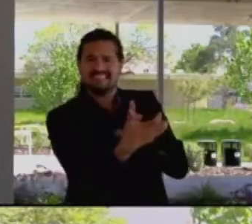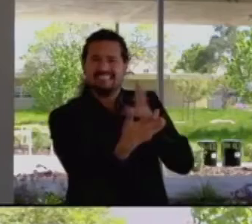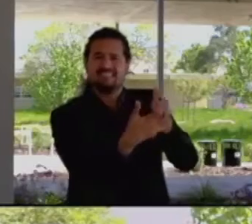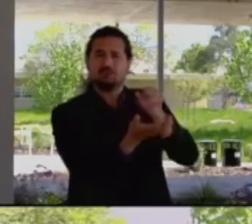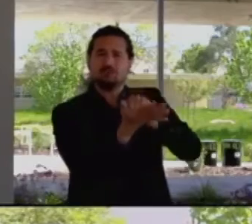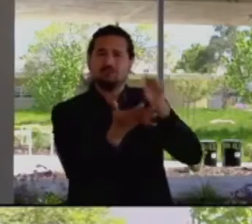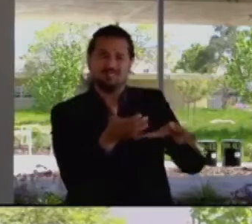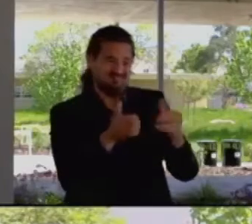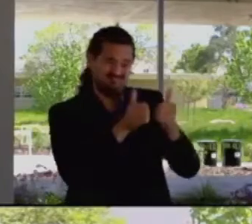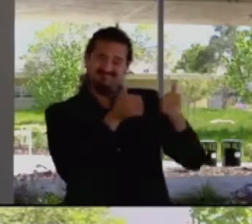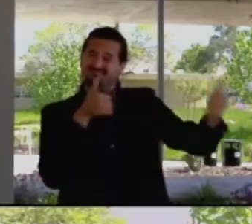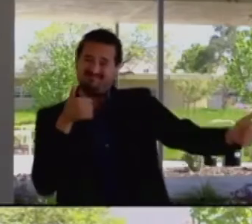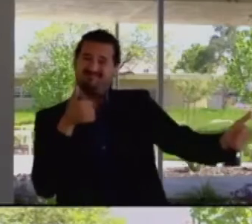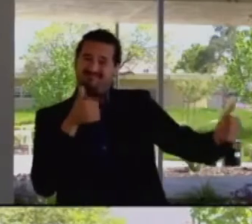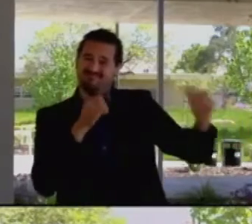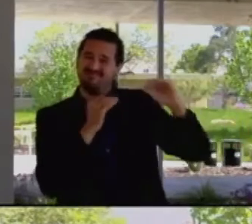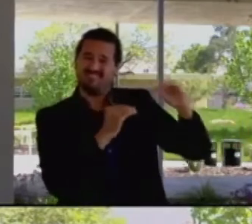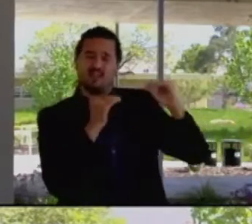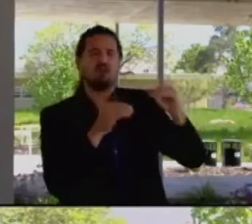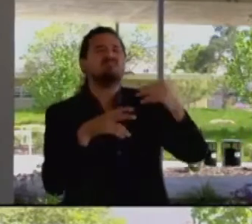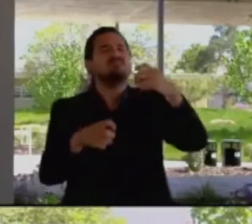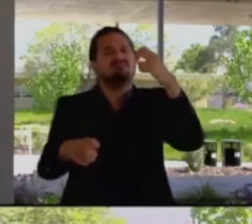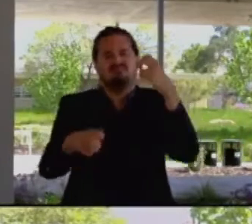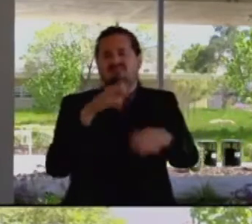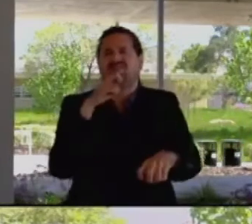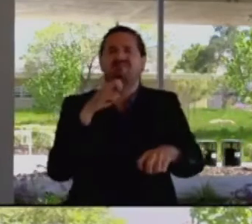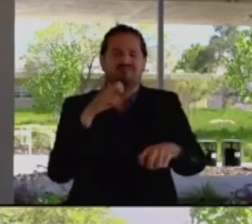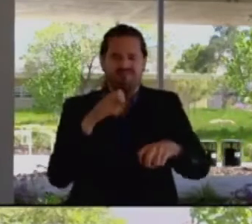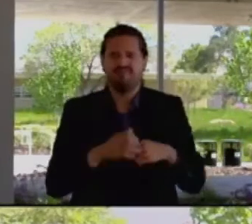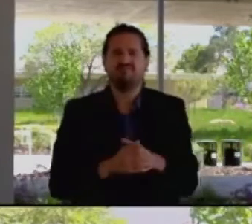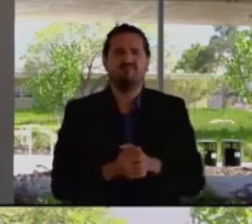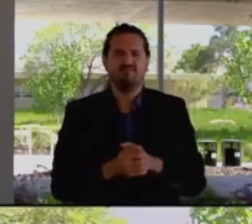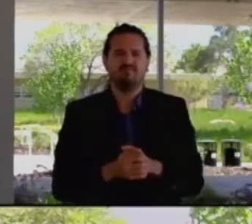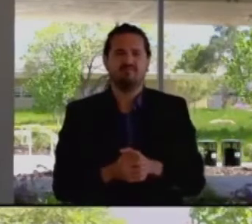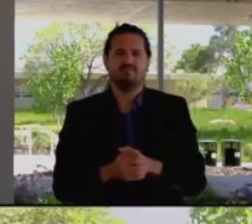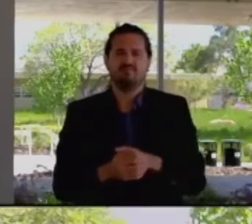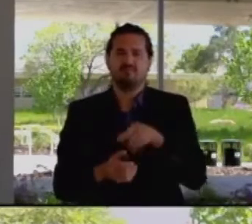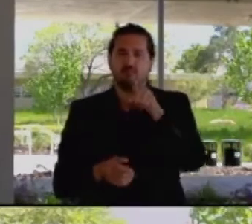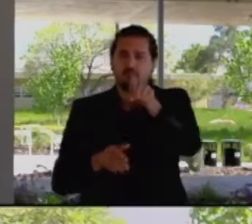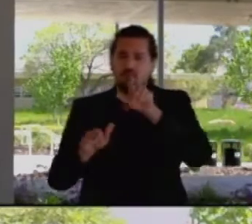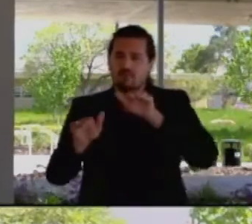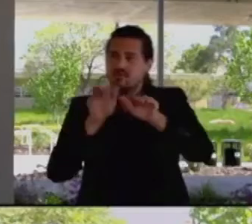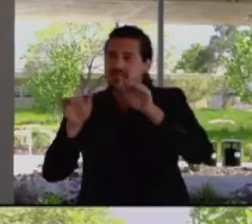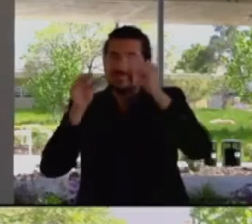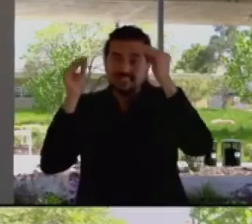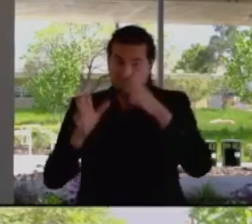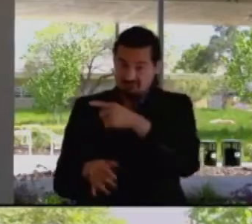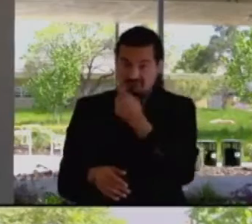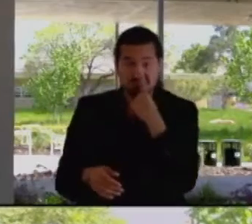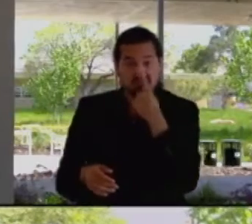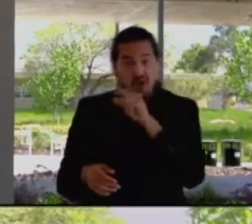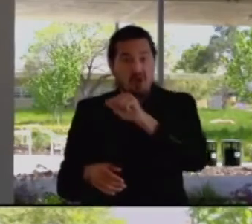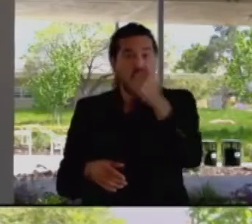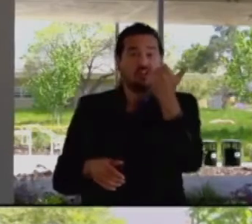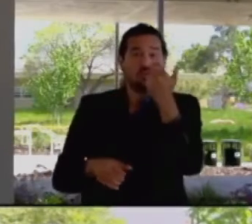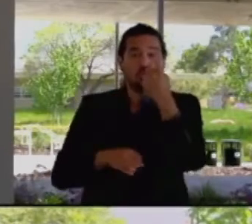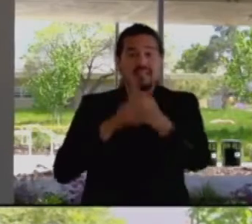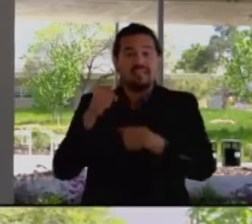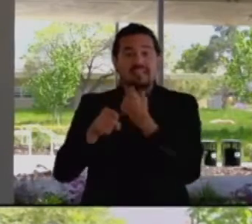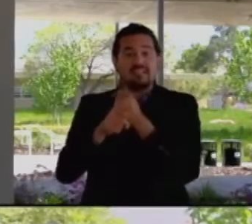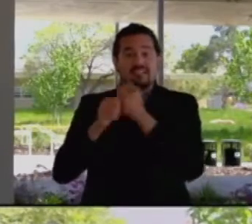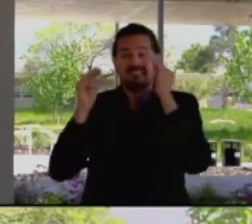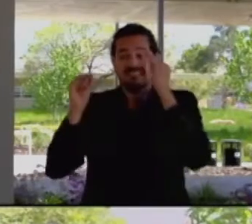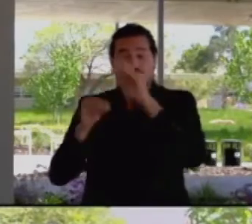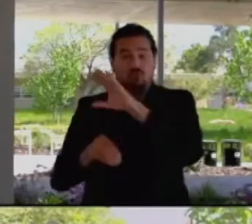But if you ask any of them if they want to do this again next year, they will tell you, get vaccinated, get us